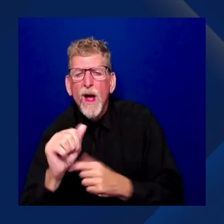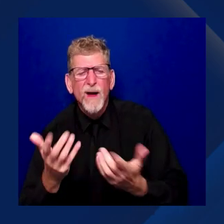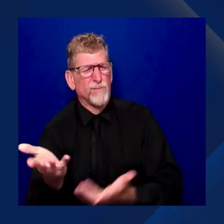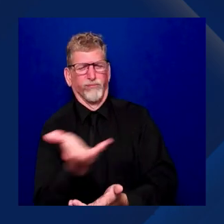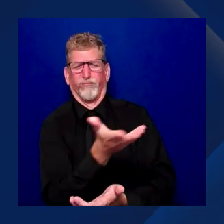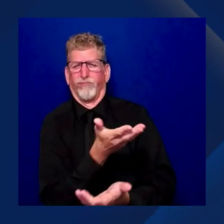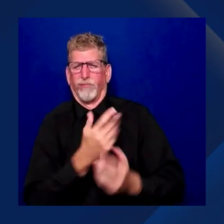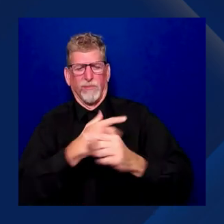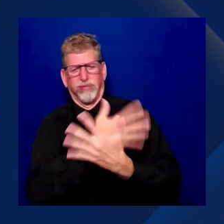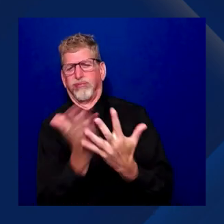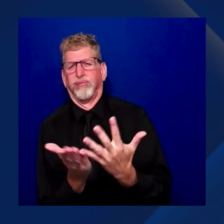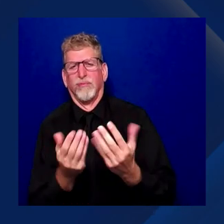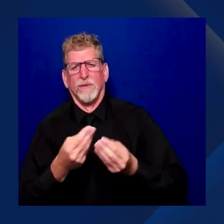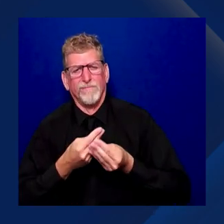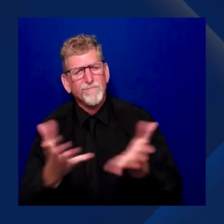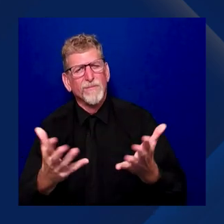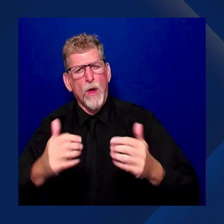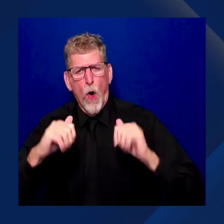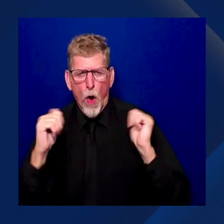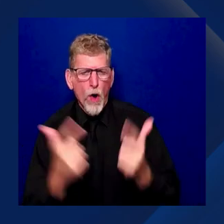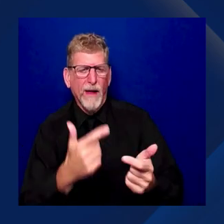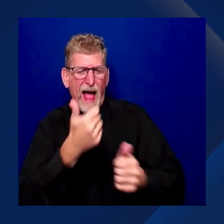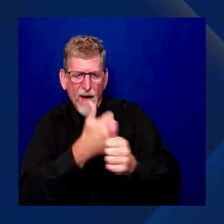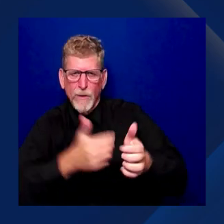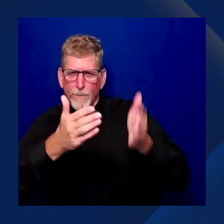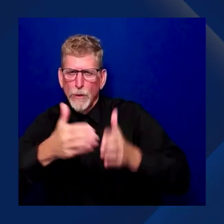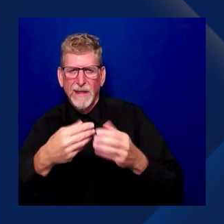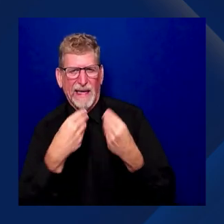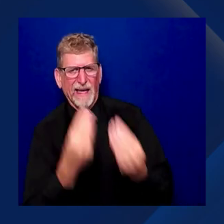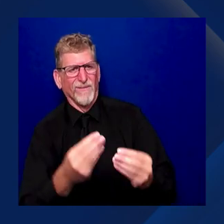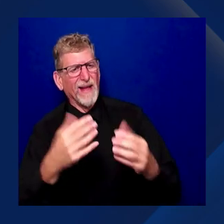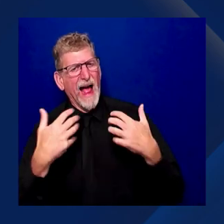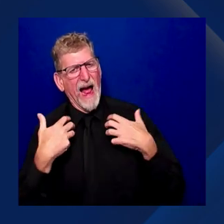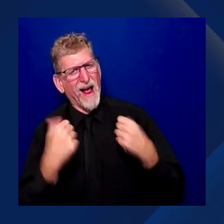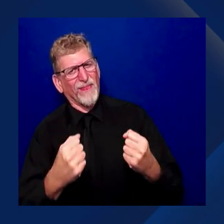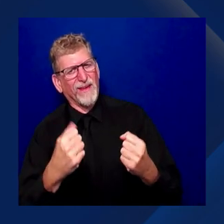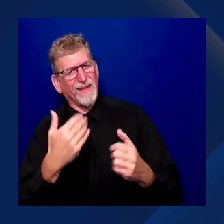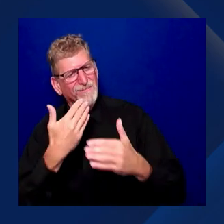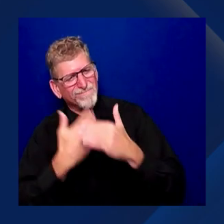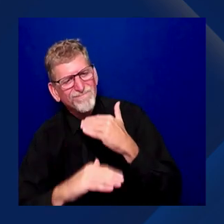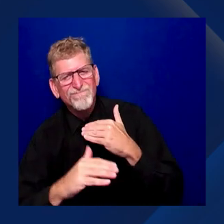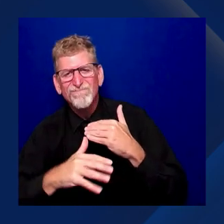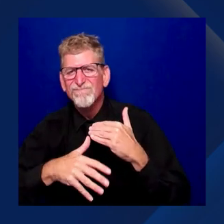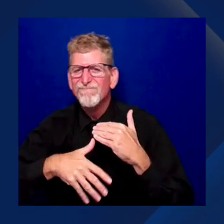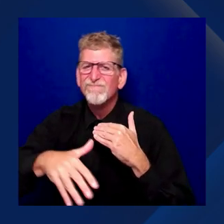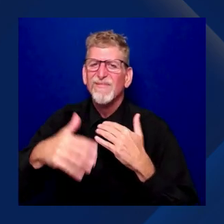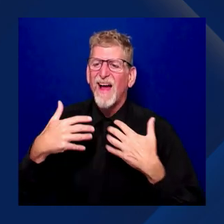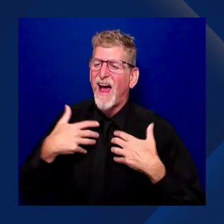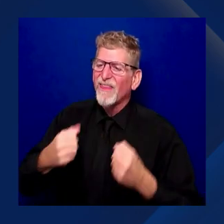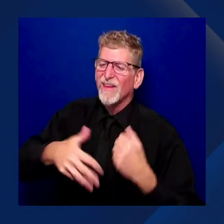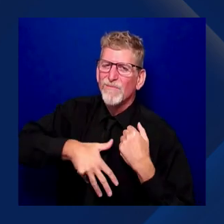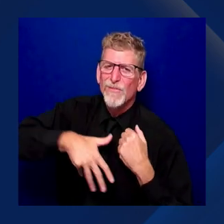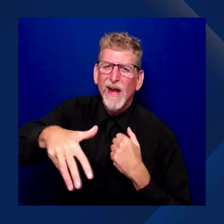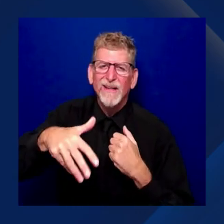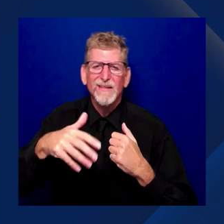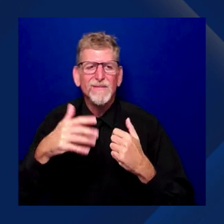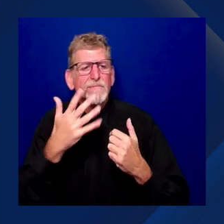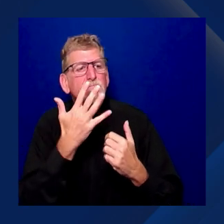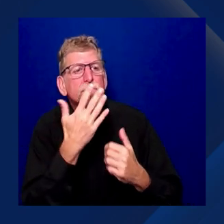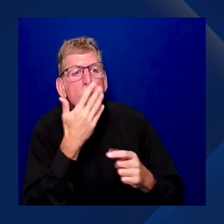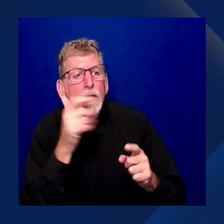to enjoy a healthy pregnancy and a healthy birth, no matter the color of their skin or the zip code they call